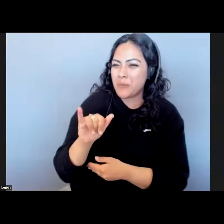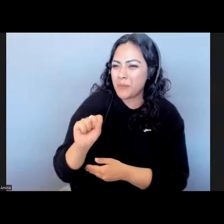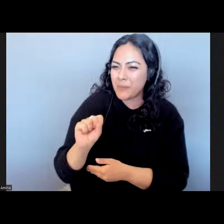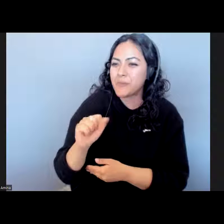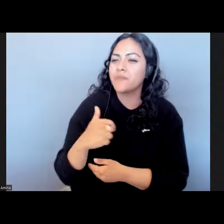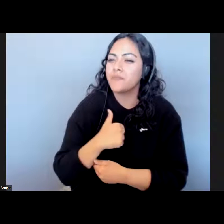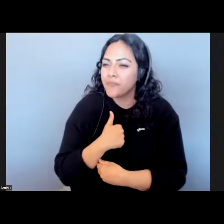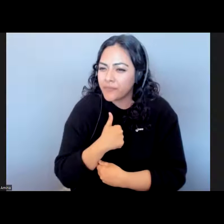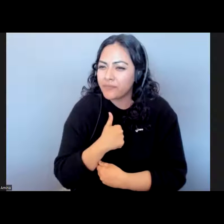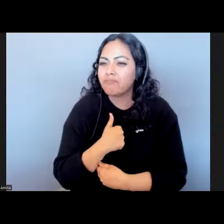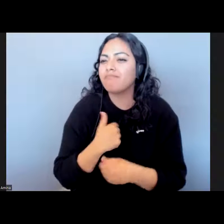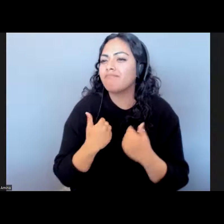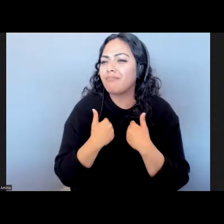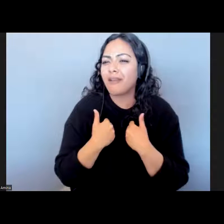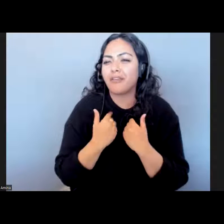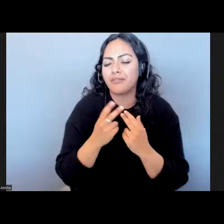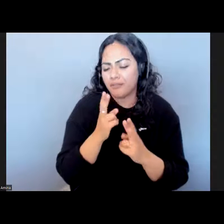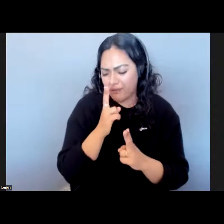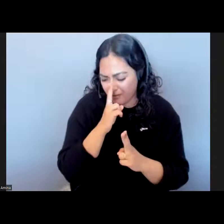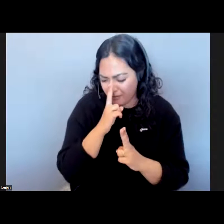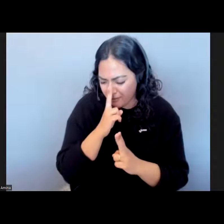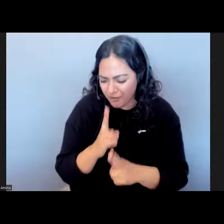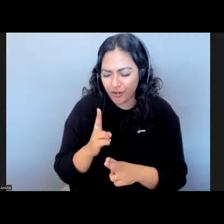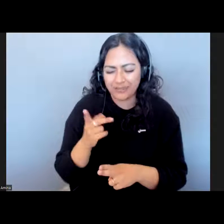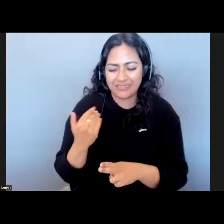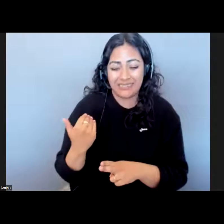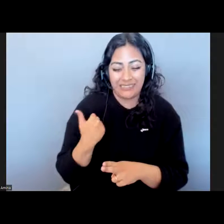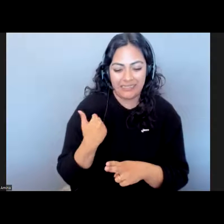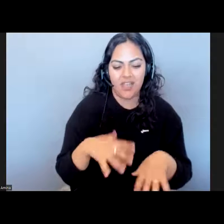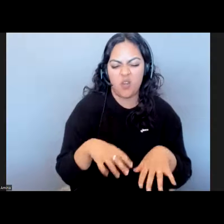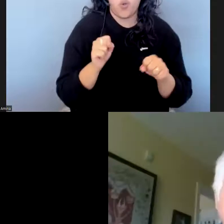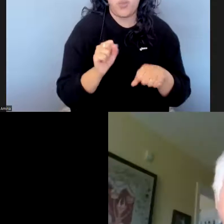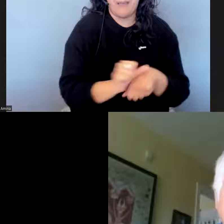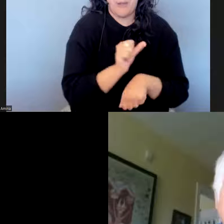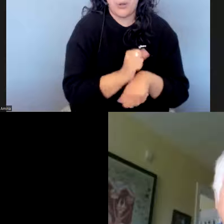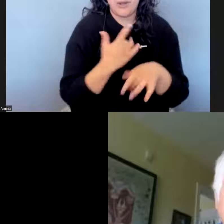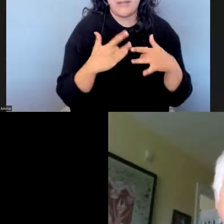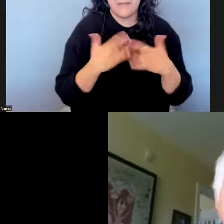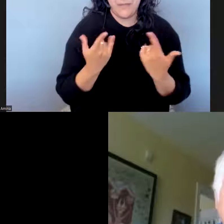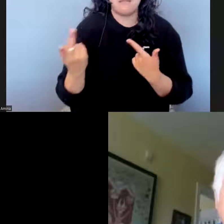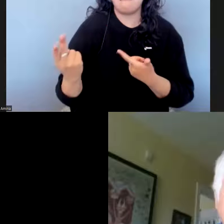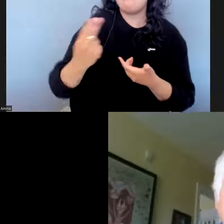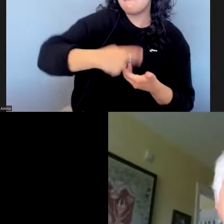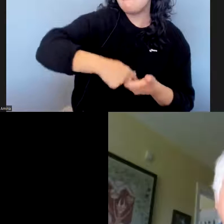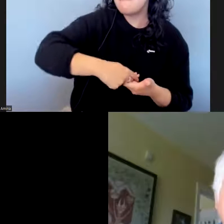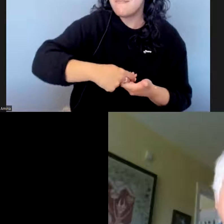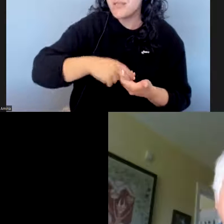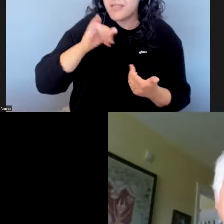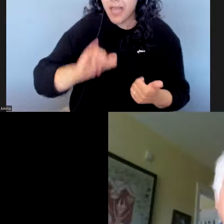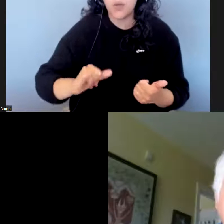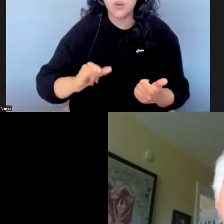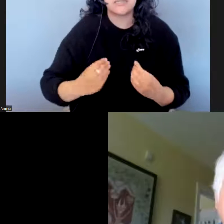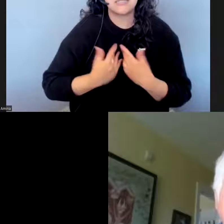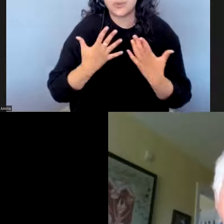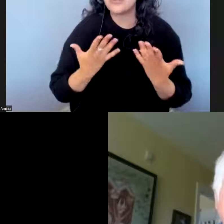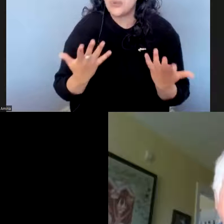honor of having her at an event that we had in Alberta. How inspirational. So